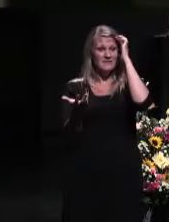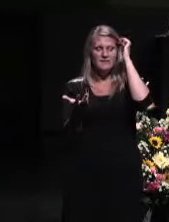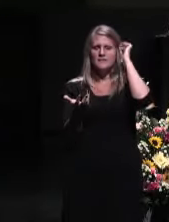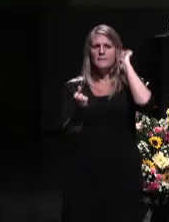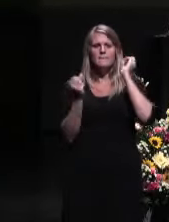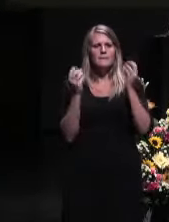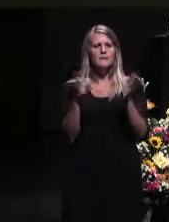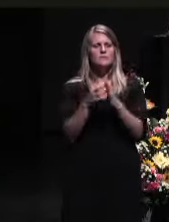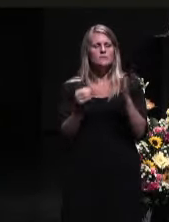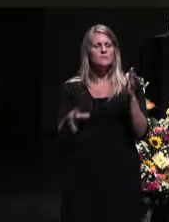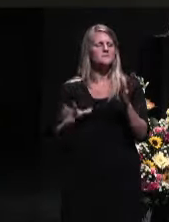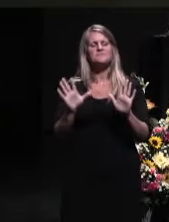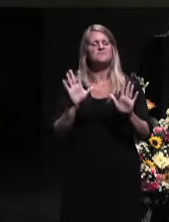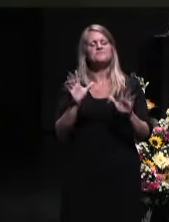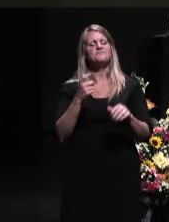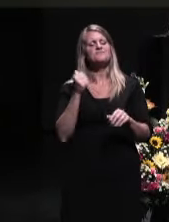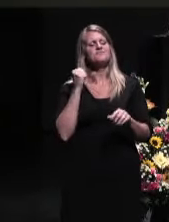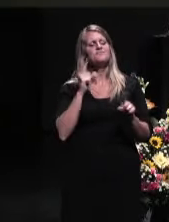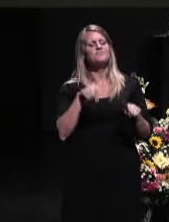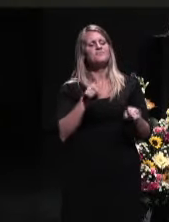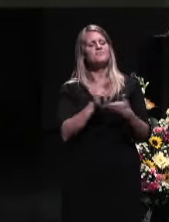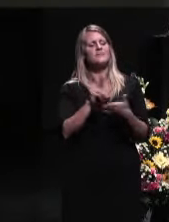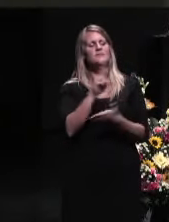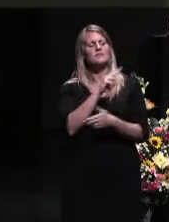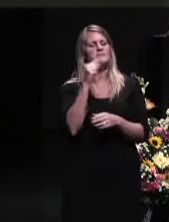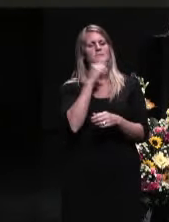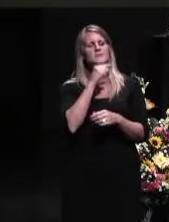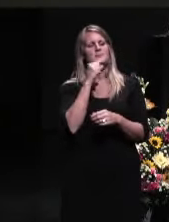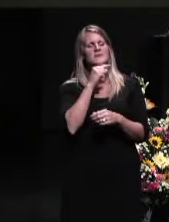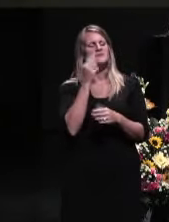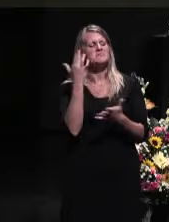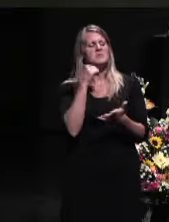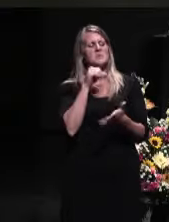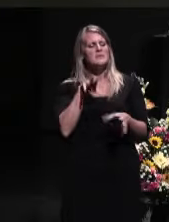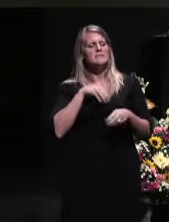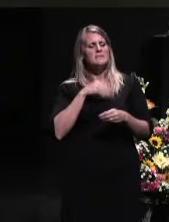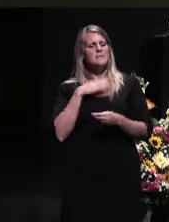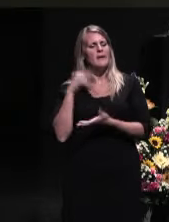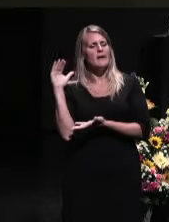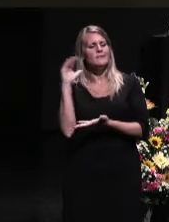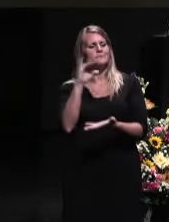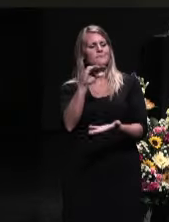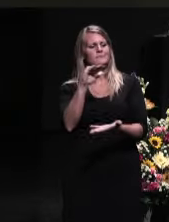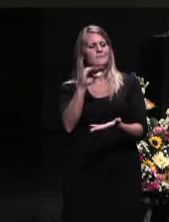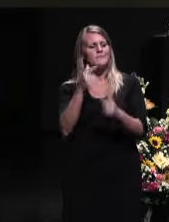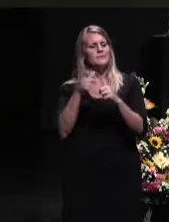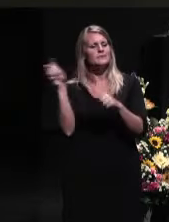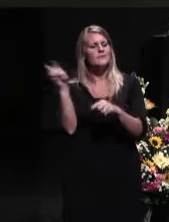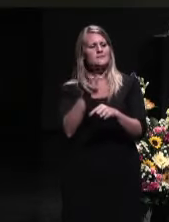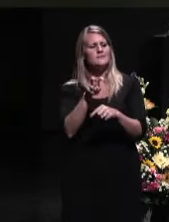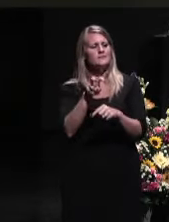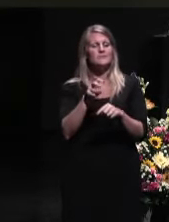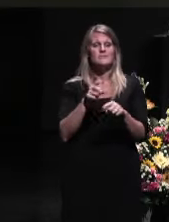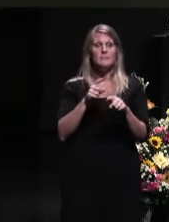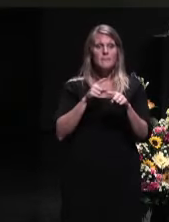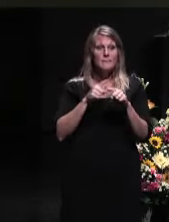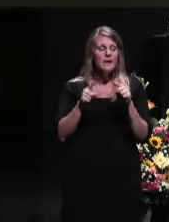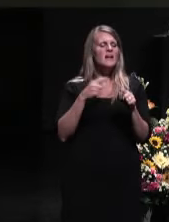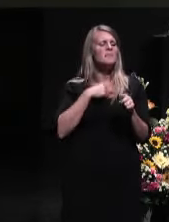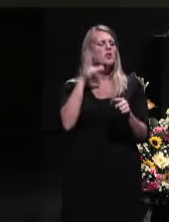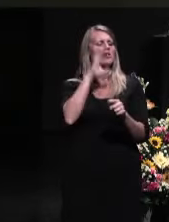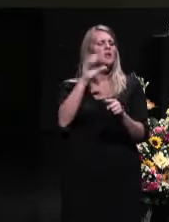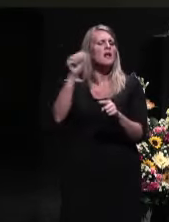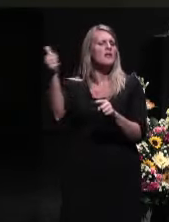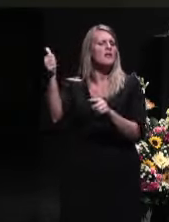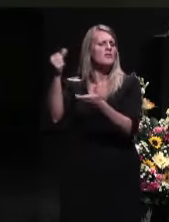not come to UWM because of the fact that we don't take their credits. But guess what? They are going to other accredited